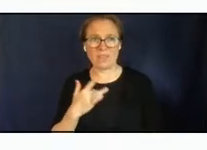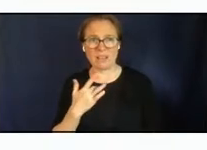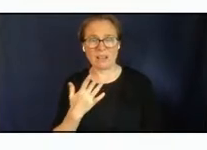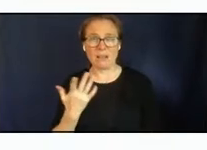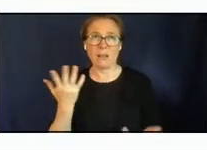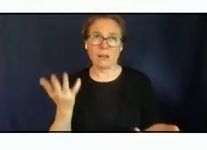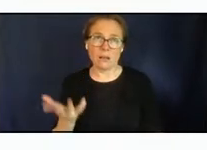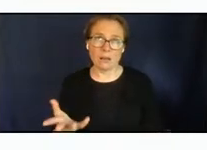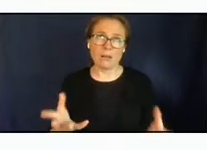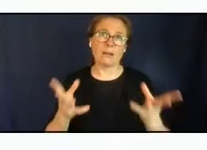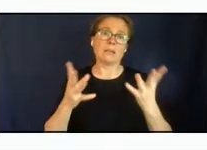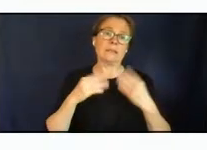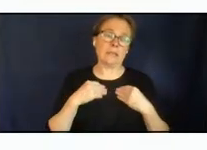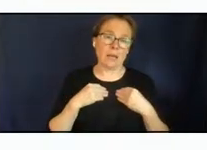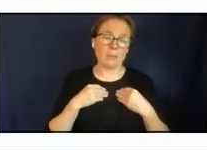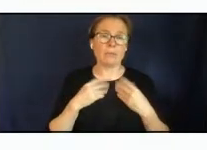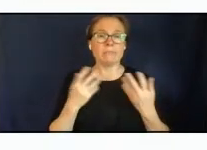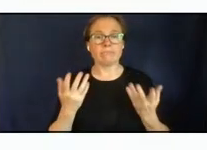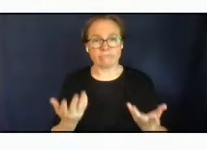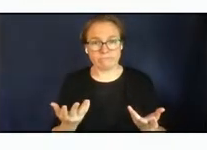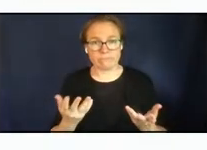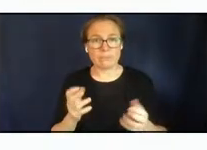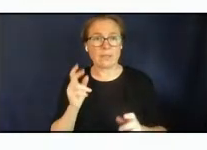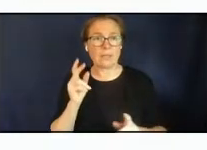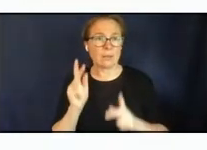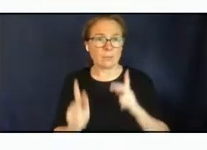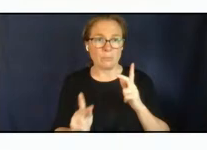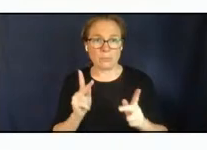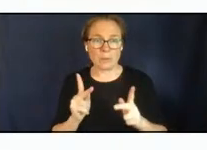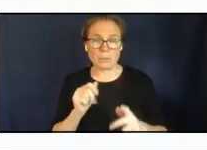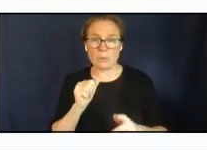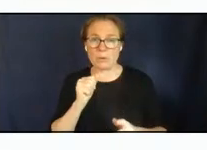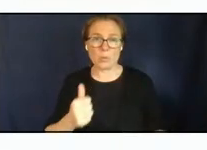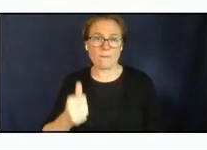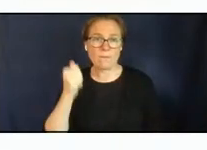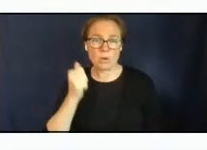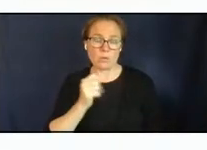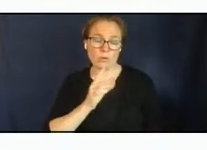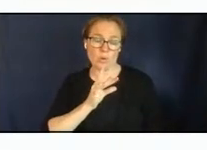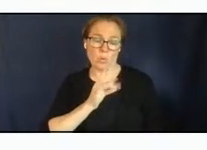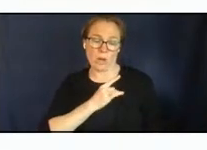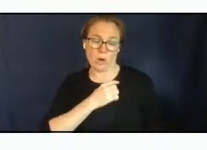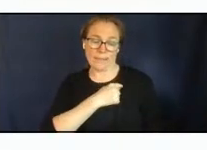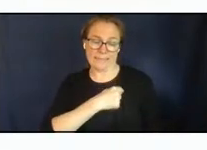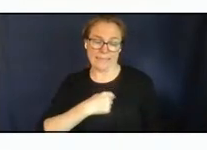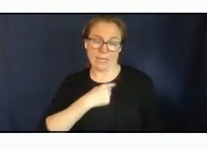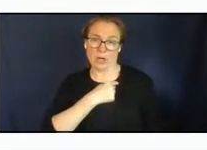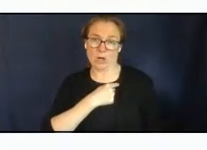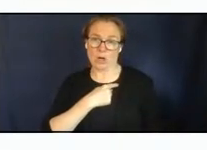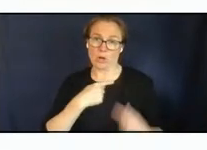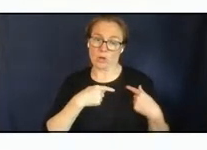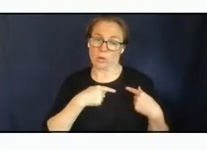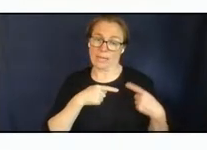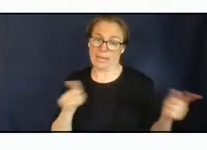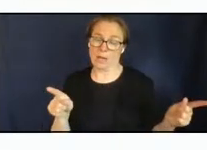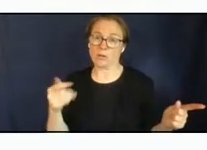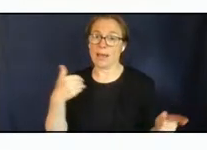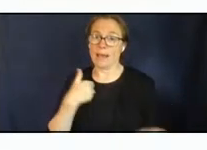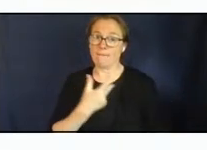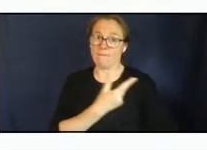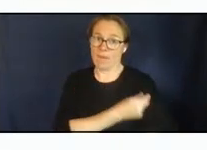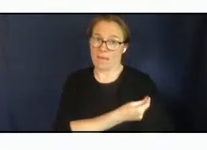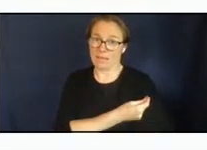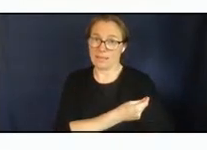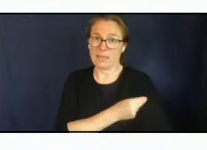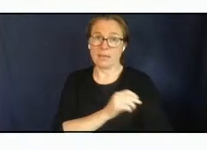our workplaces, people won't wear a sticker that says I got the vaccine because they'll be hit upon by some of their